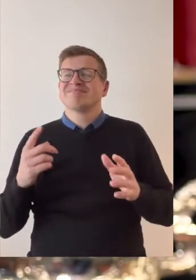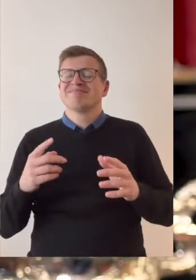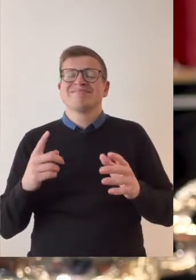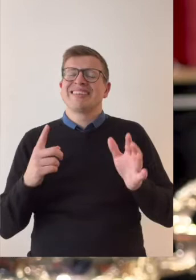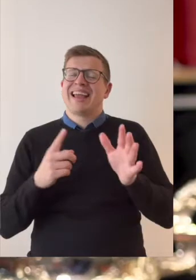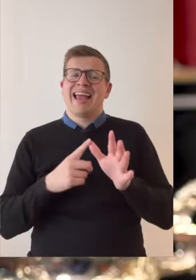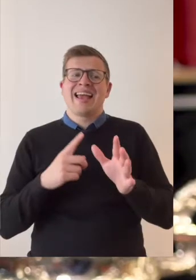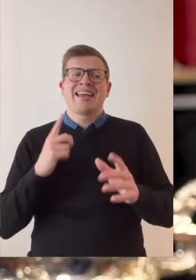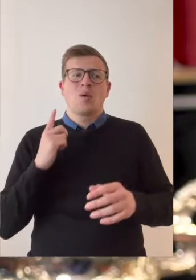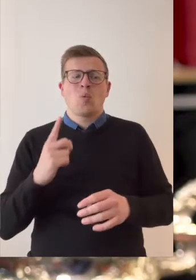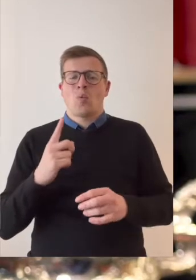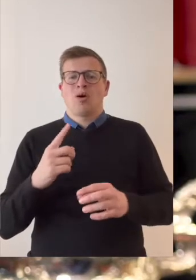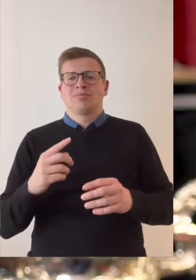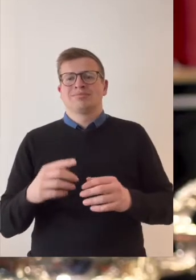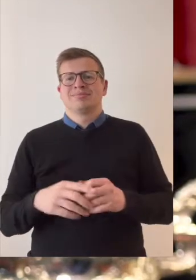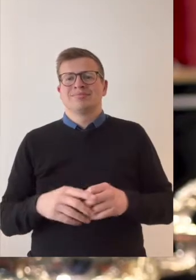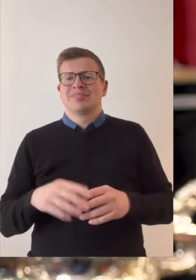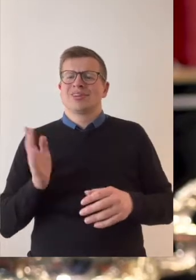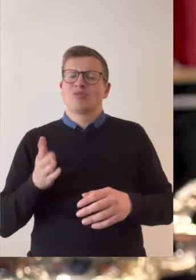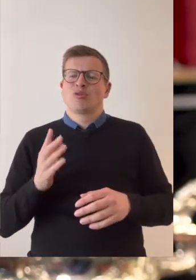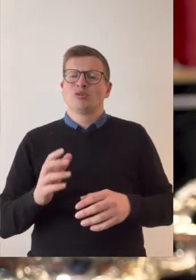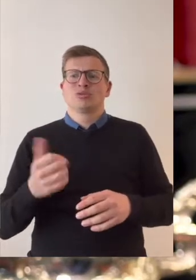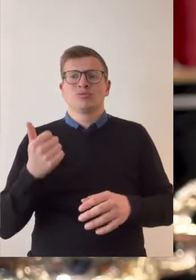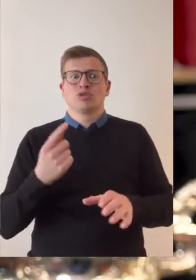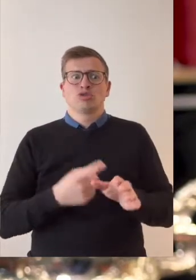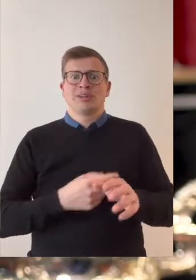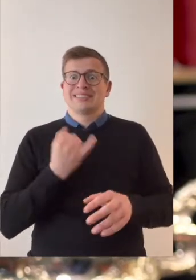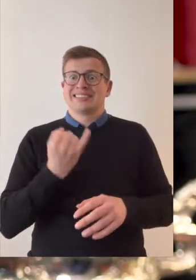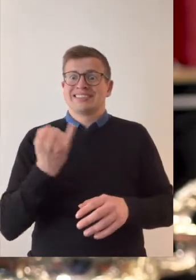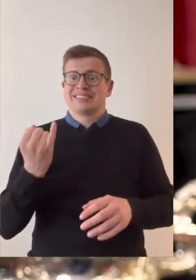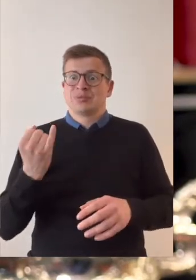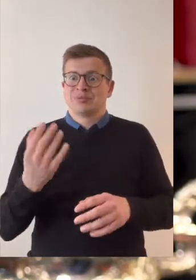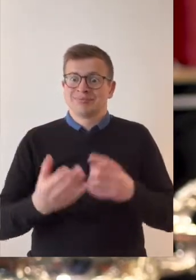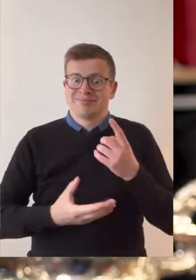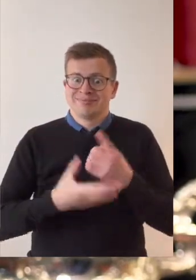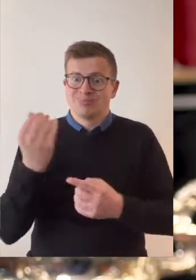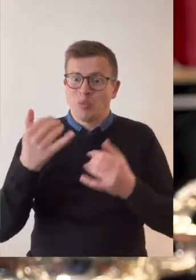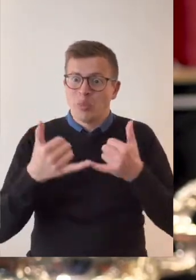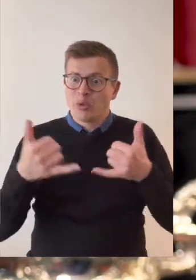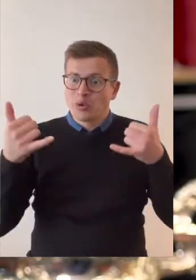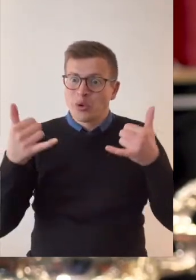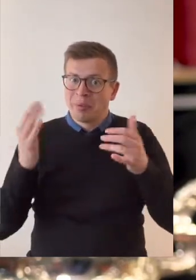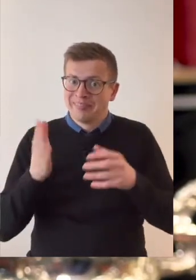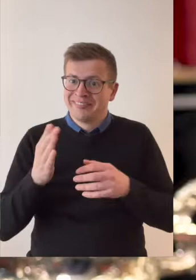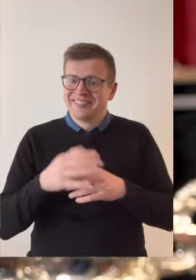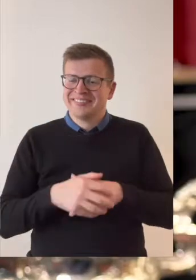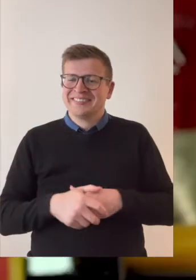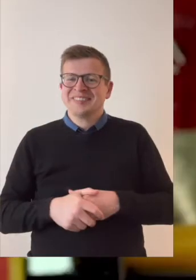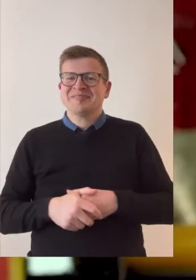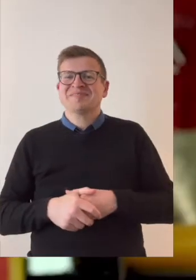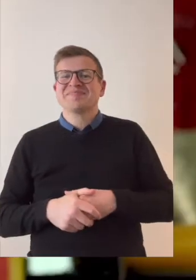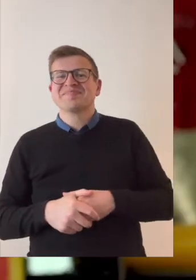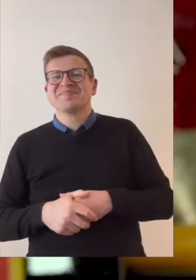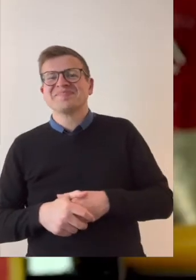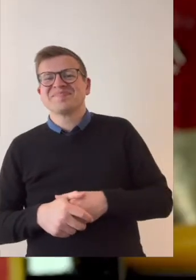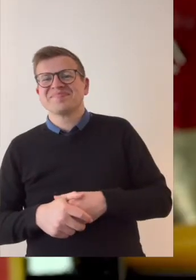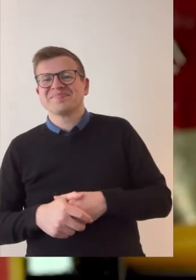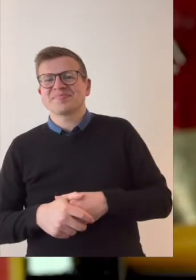A1, you know. And of course, it was a good year, 66. We got the cup, didn't we?